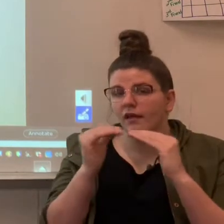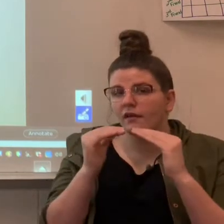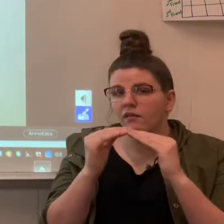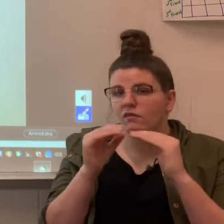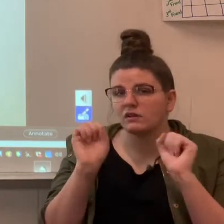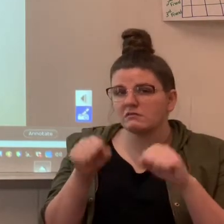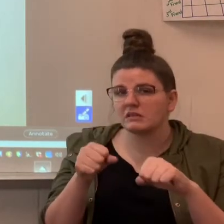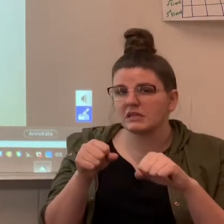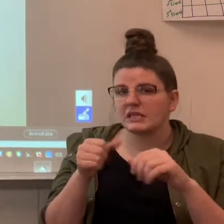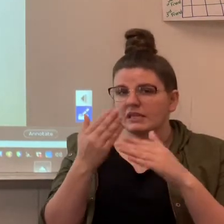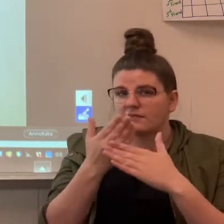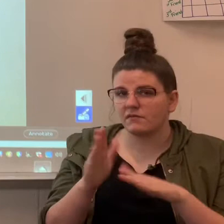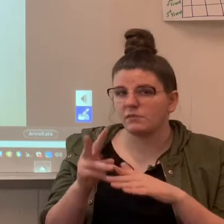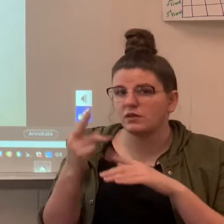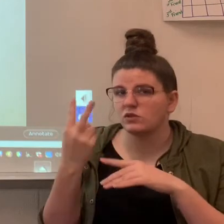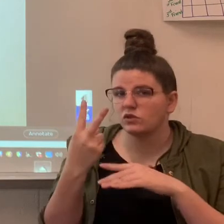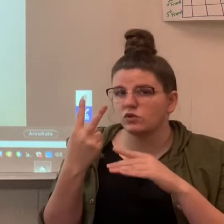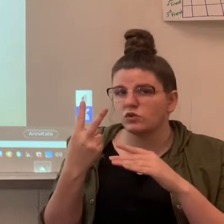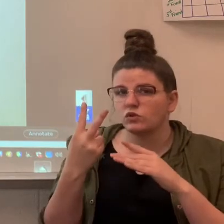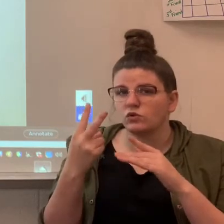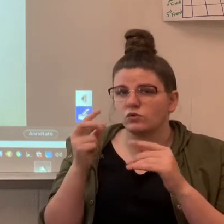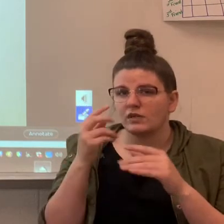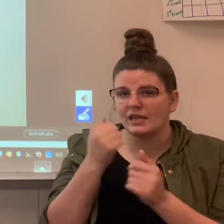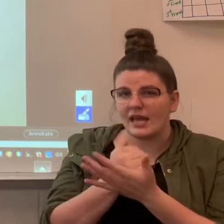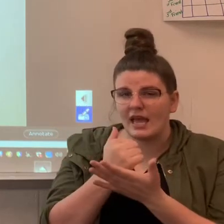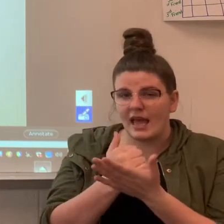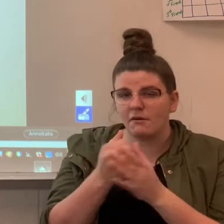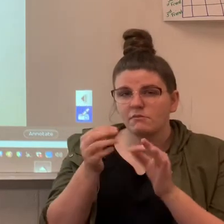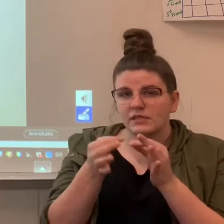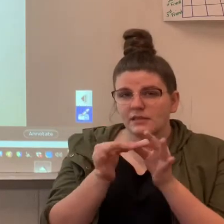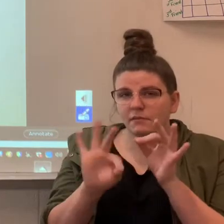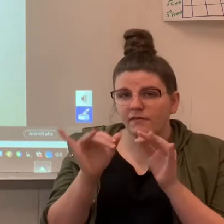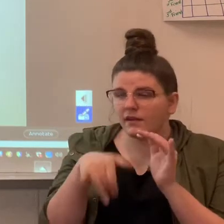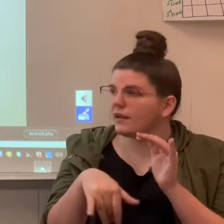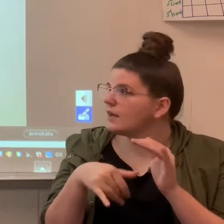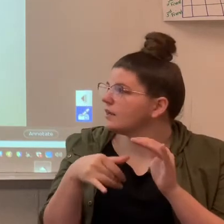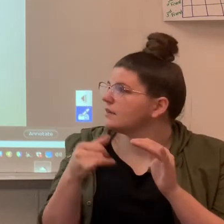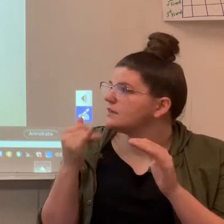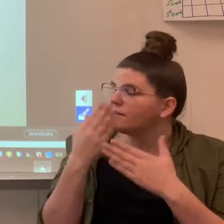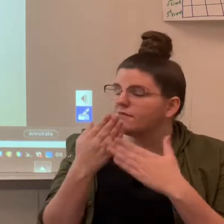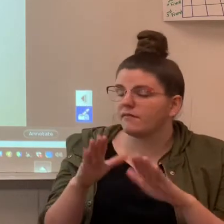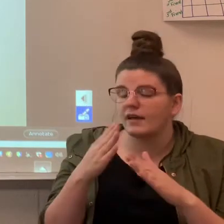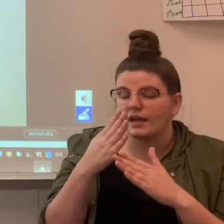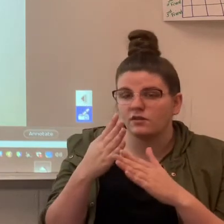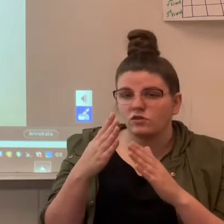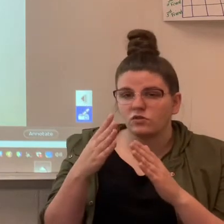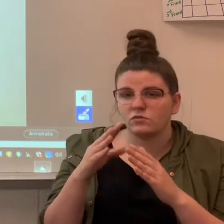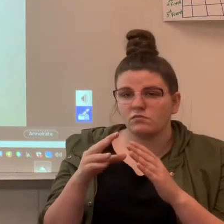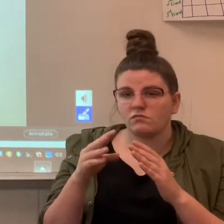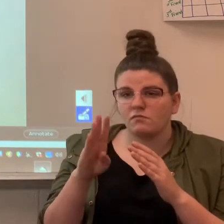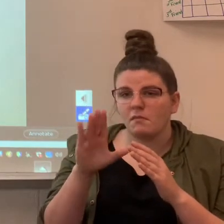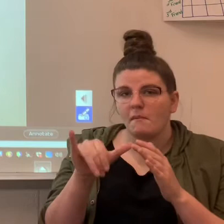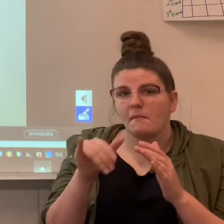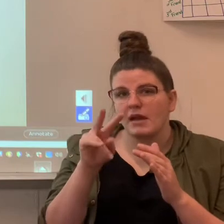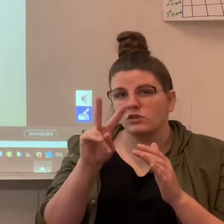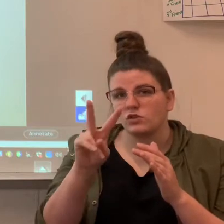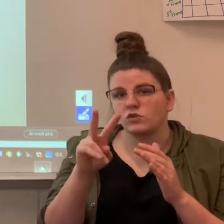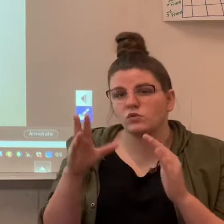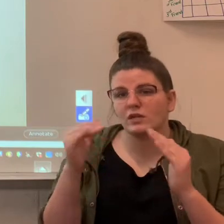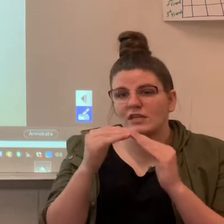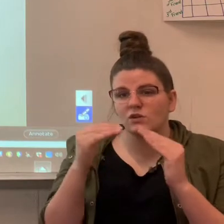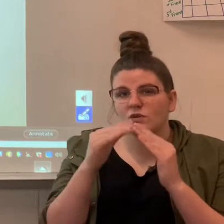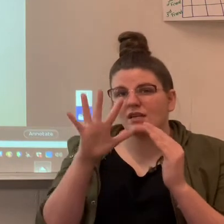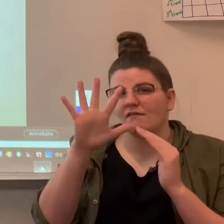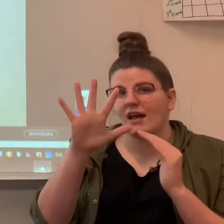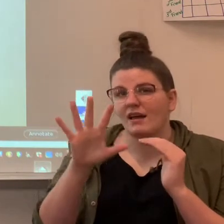divided by 2 to simplify. And if I divide both of them by 2, I end up with 5/4.